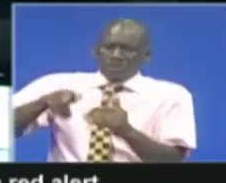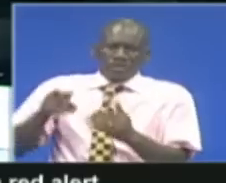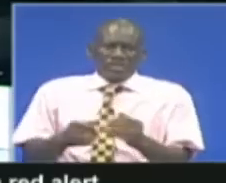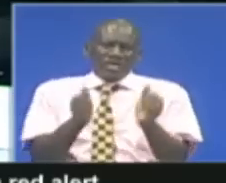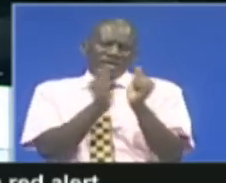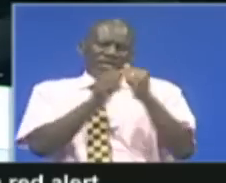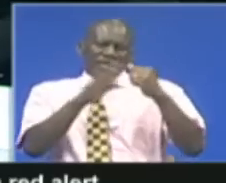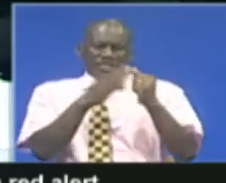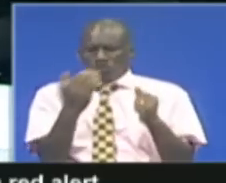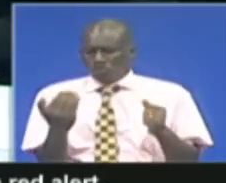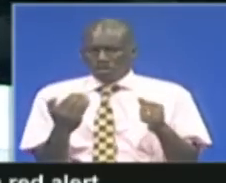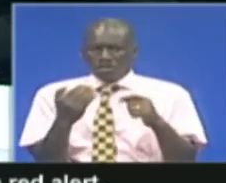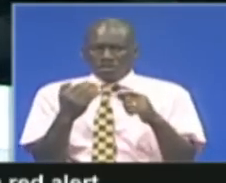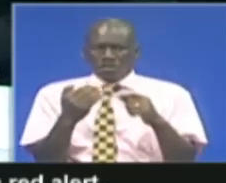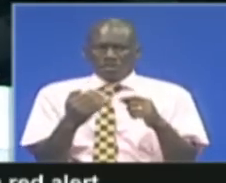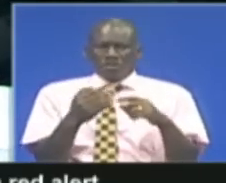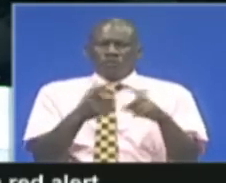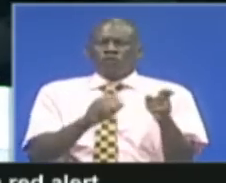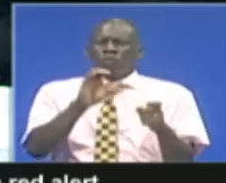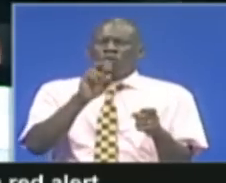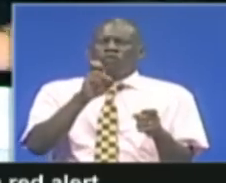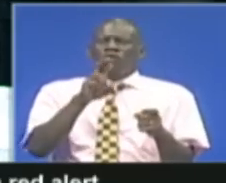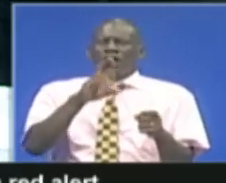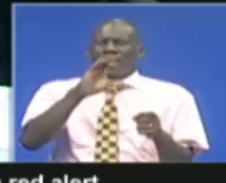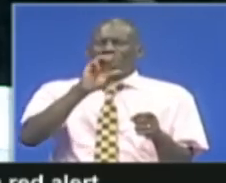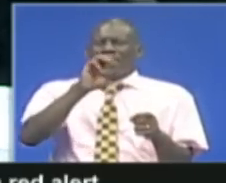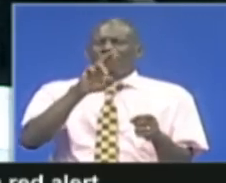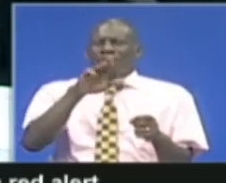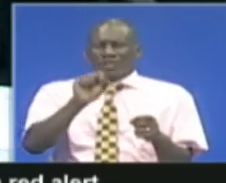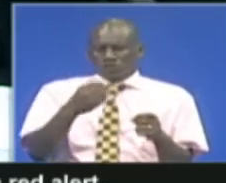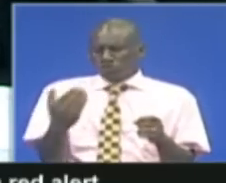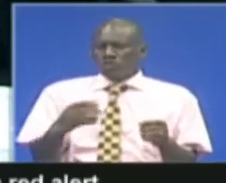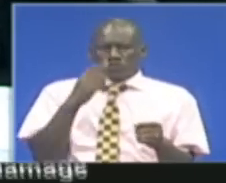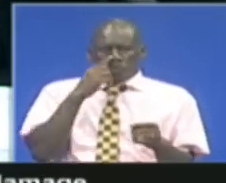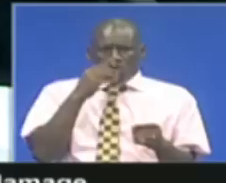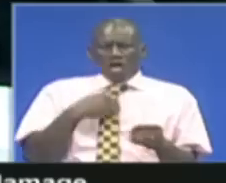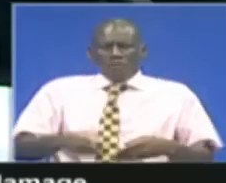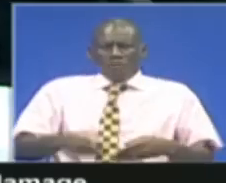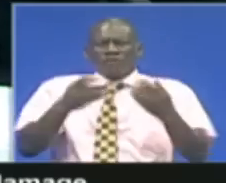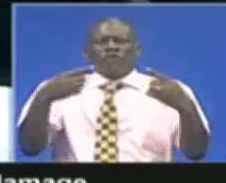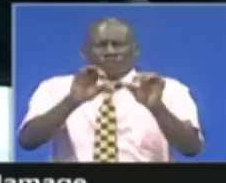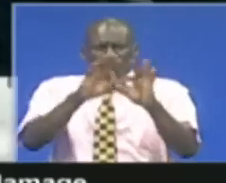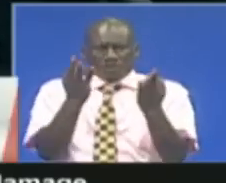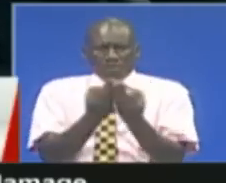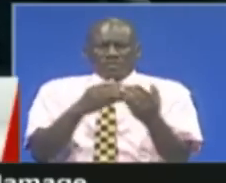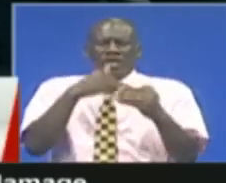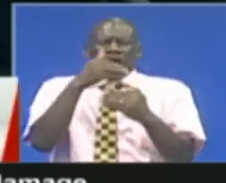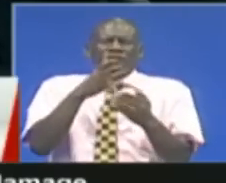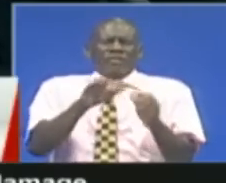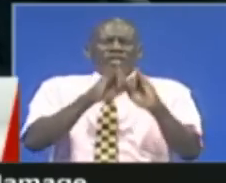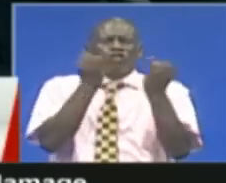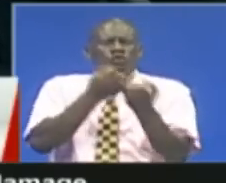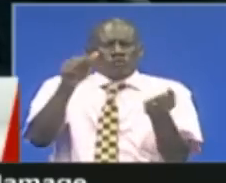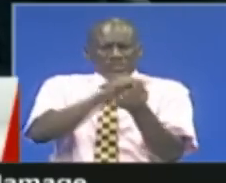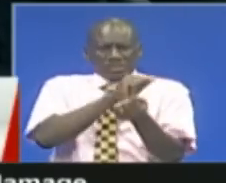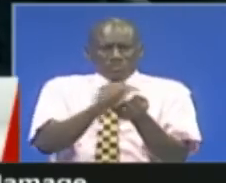19 children from Overcomers Children's Home have been given out to families after a section of the institution was demolished on Friday. Now 12